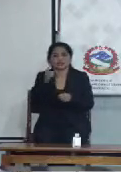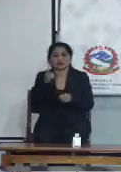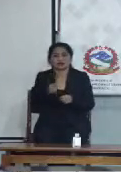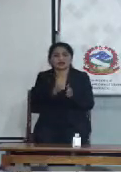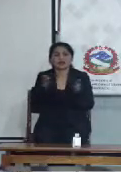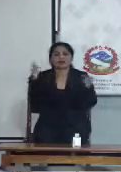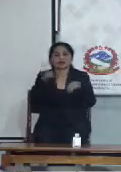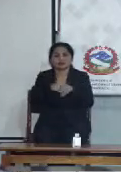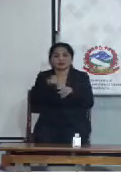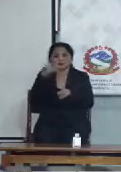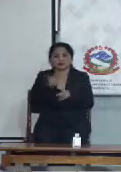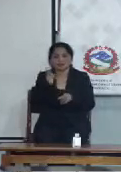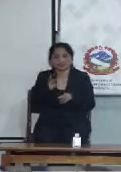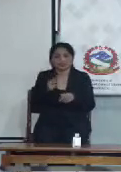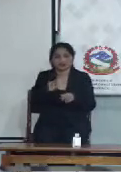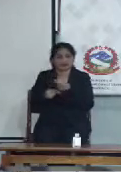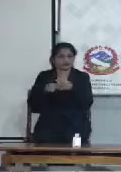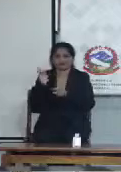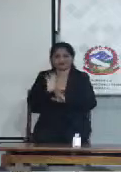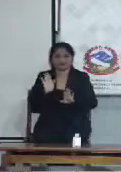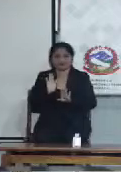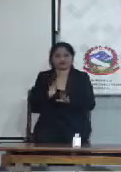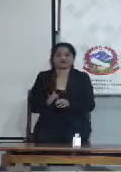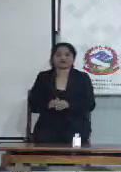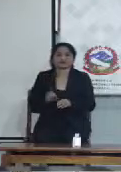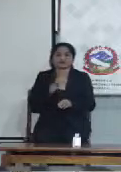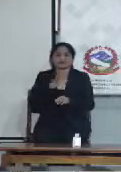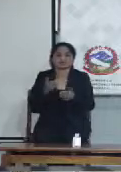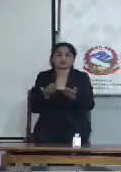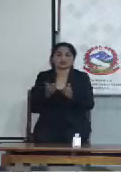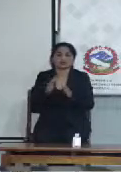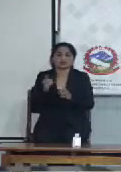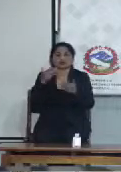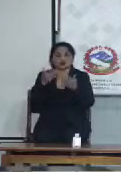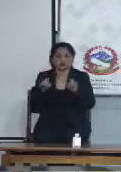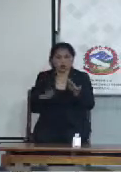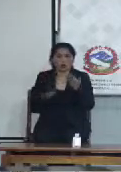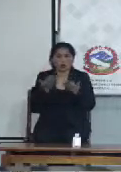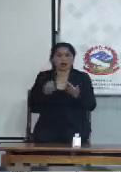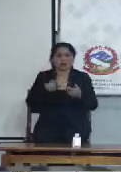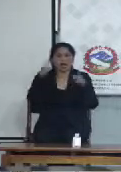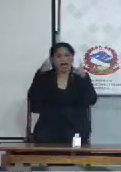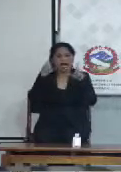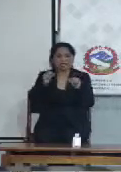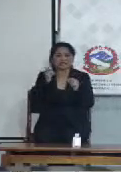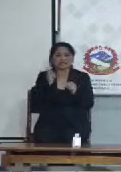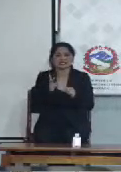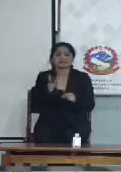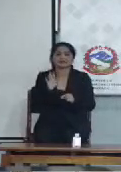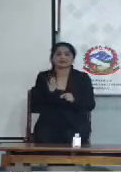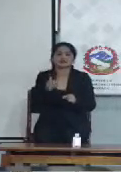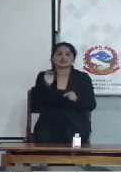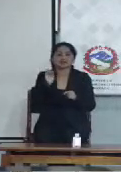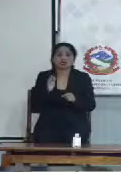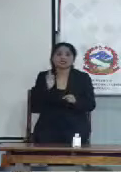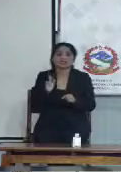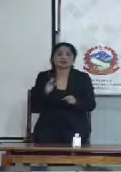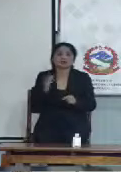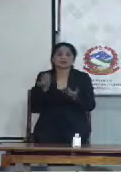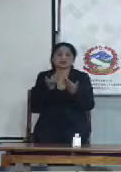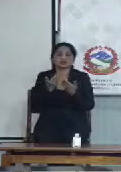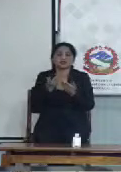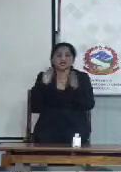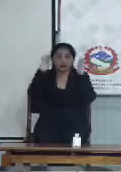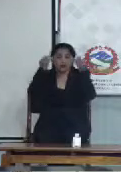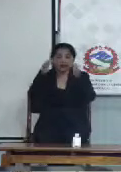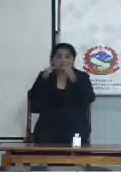is and aim is to open the school as soon as possible. So we would like to open the schools from the quarantine, and in those